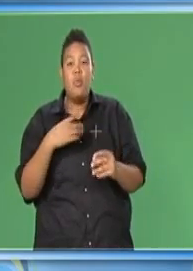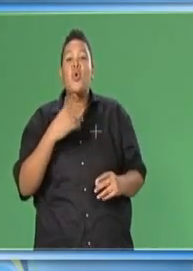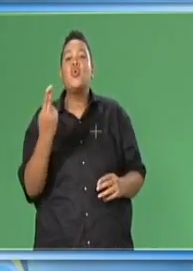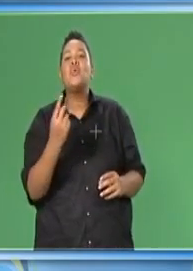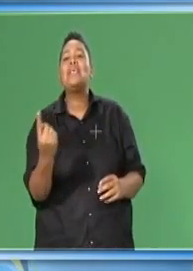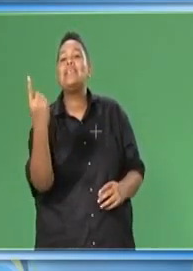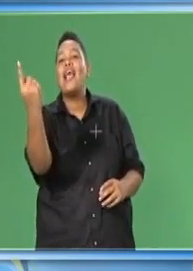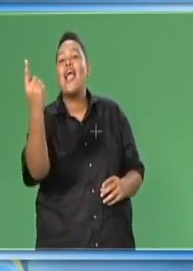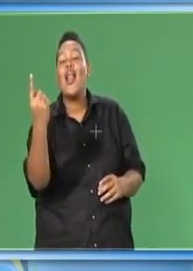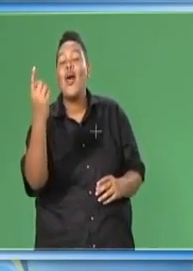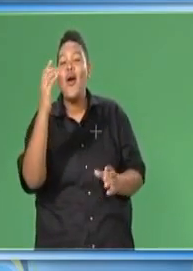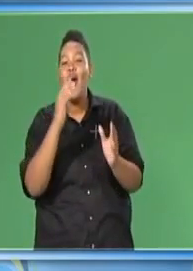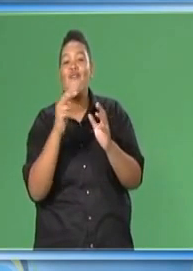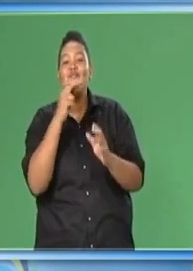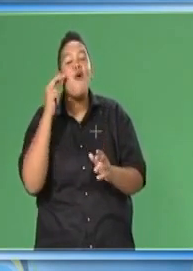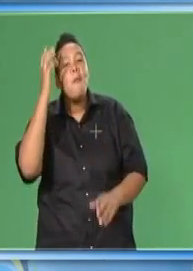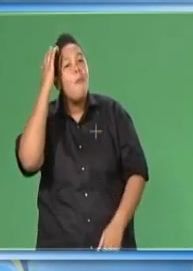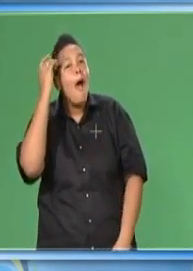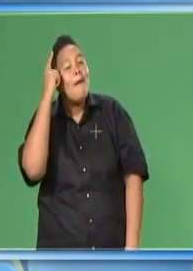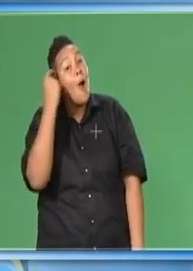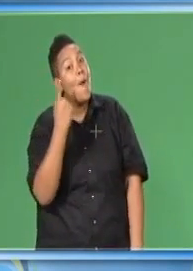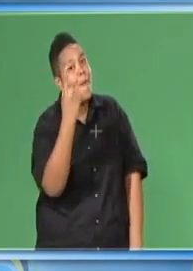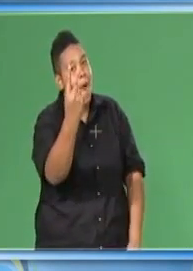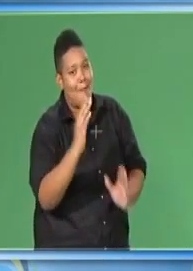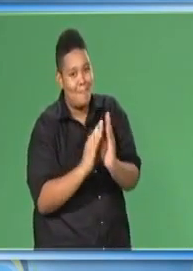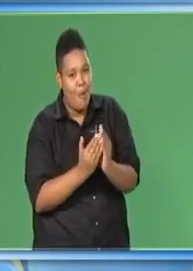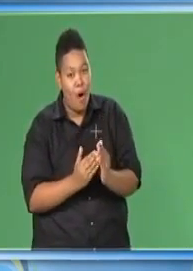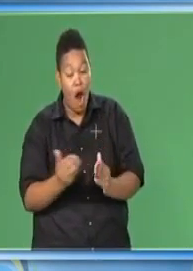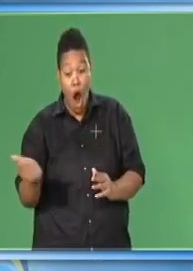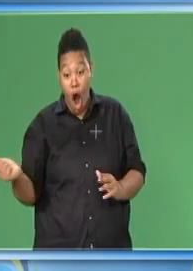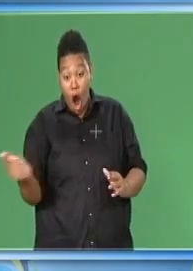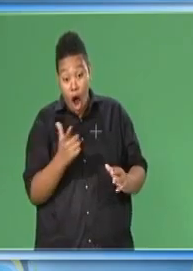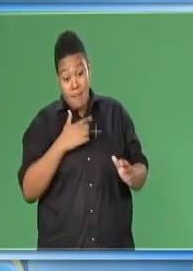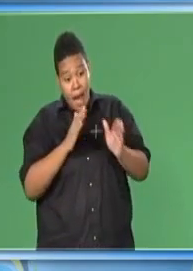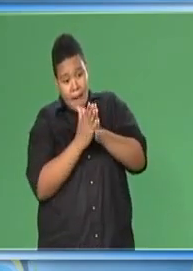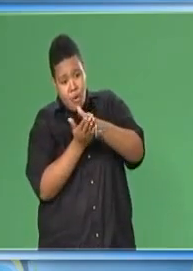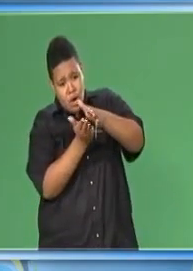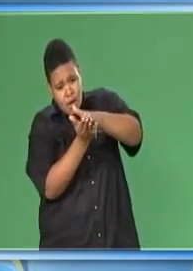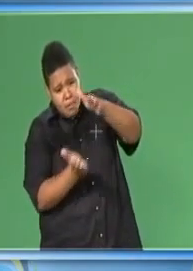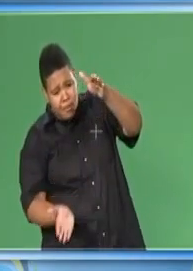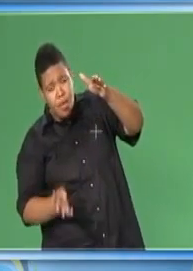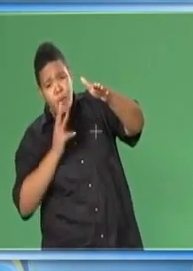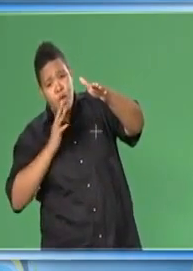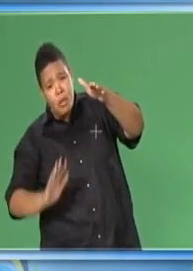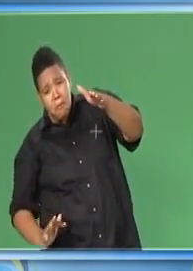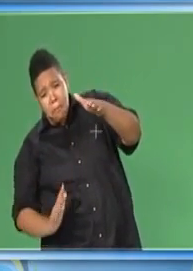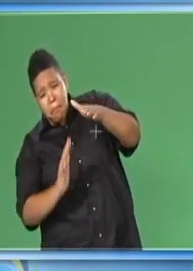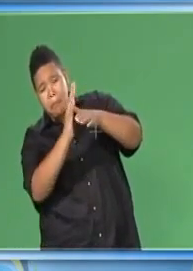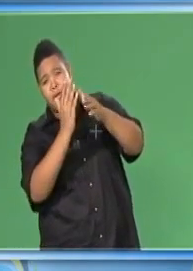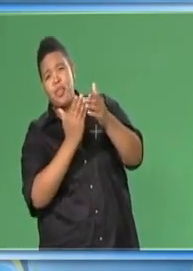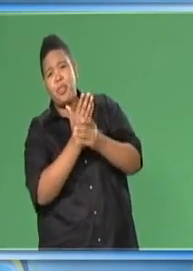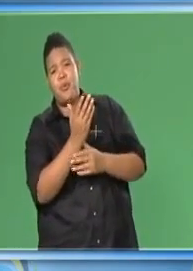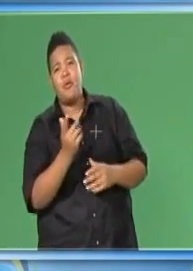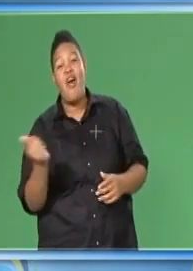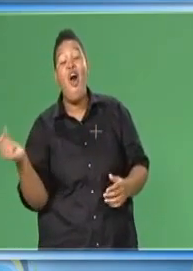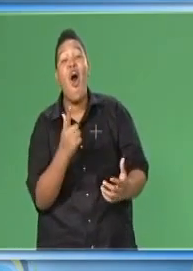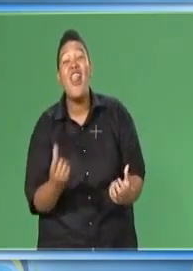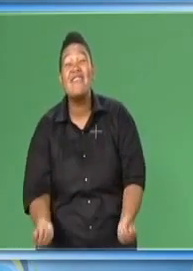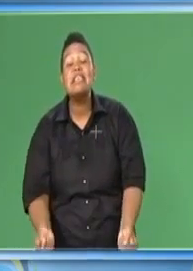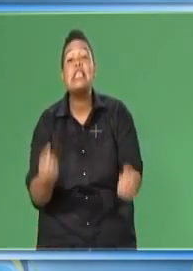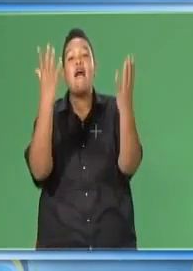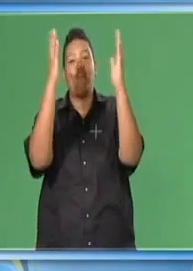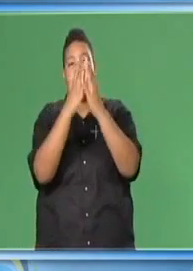Steel is the component that strengthens a wall. In the same way, verbs can be regarded as the backbone of a sentence. Like